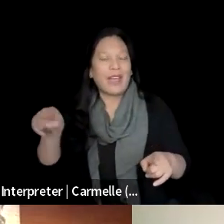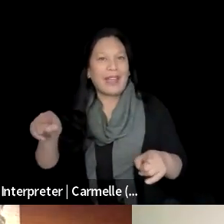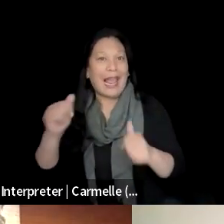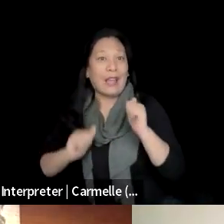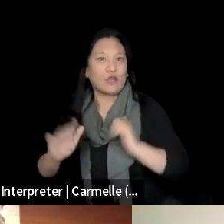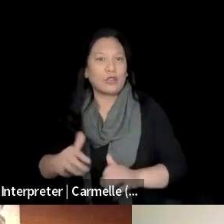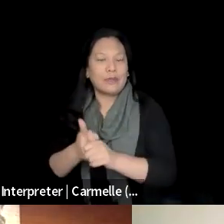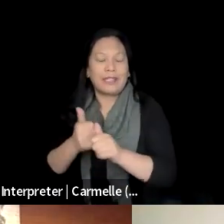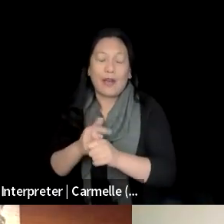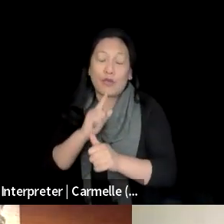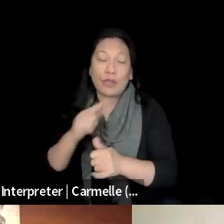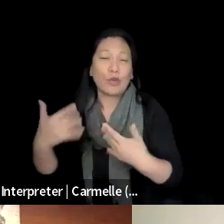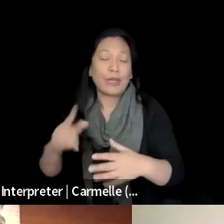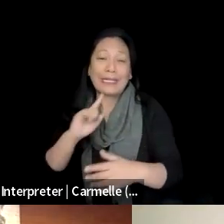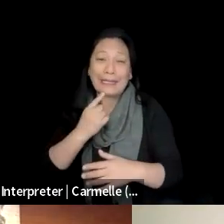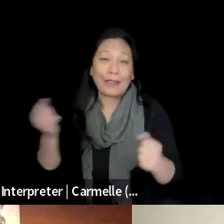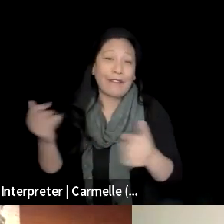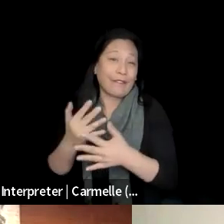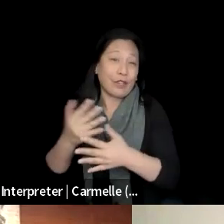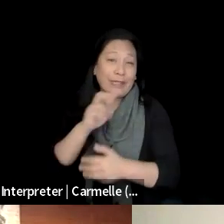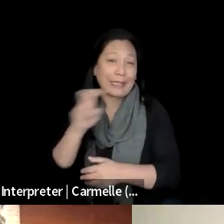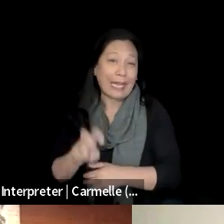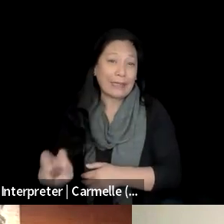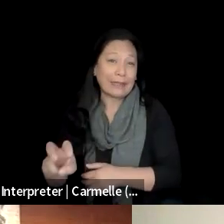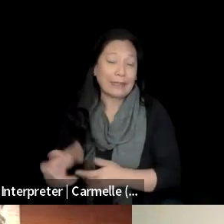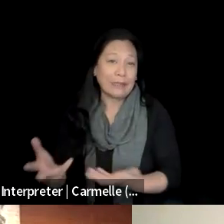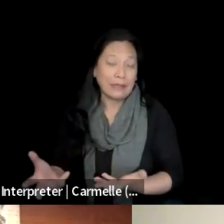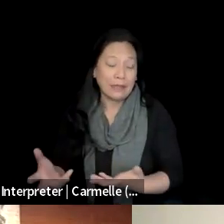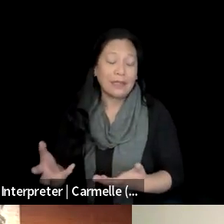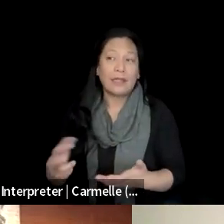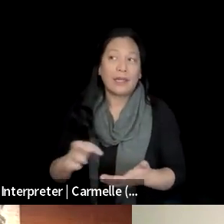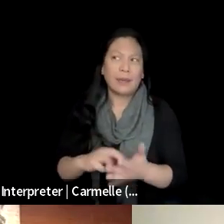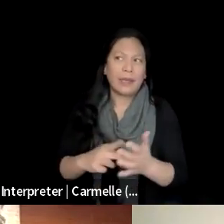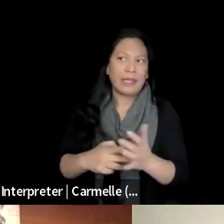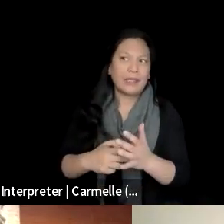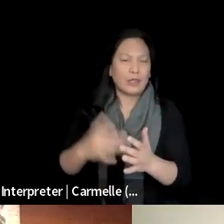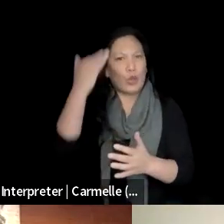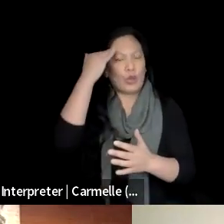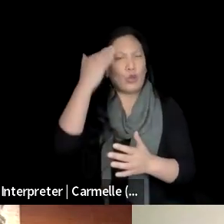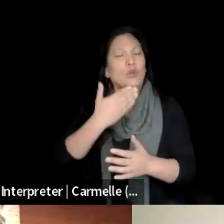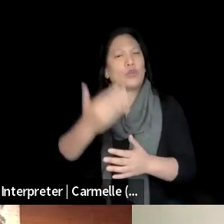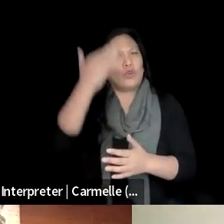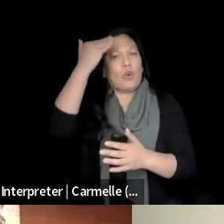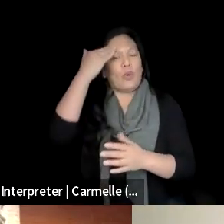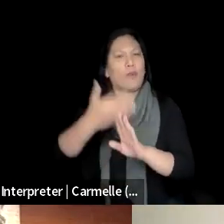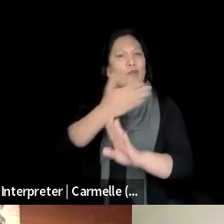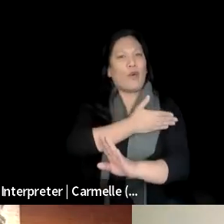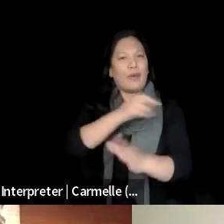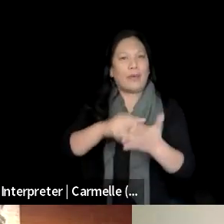prop. Blah, blah, blah, blah, which sounds really funny, but just being like, what are you worried about? Opens the door for a